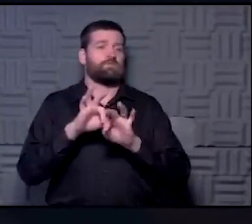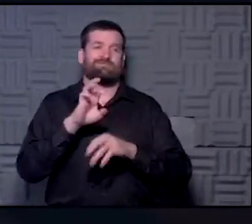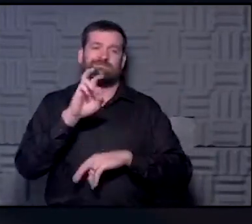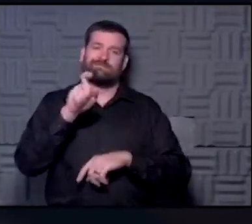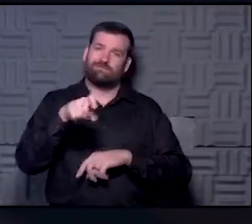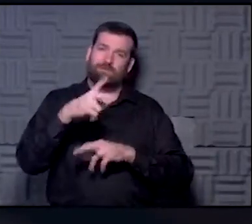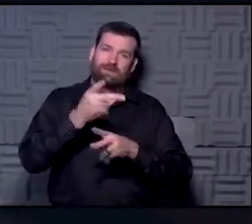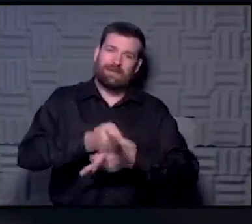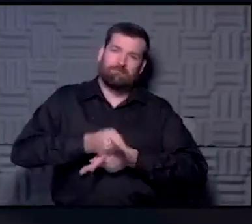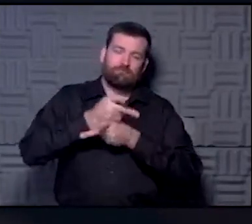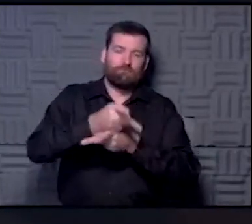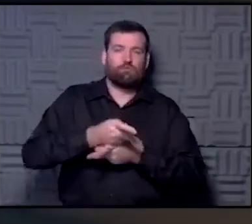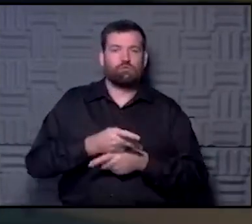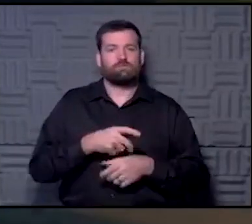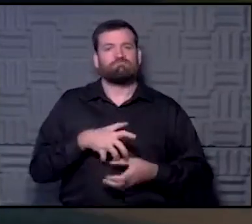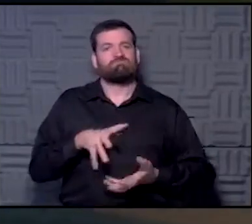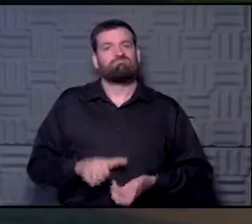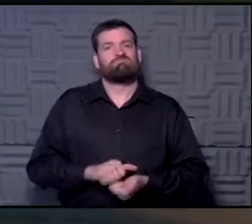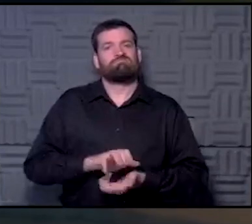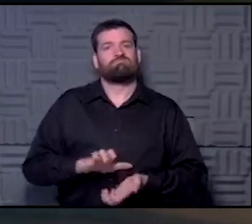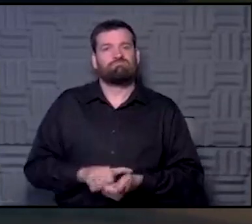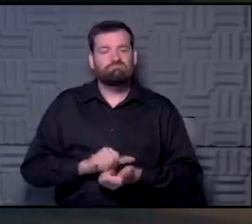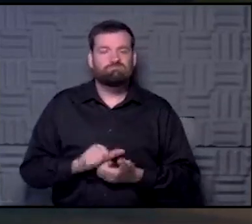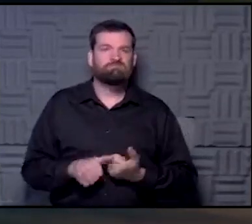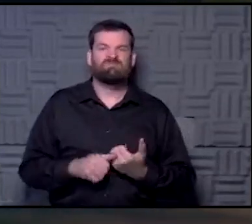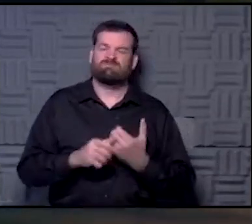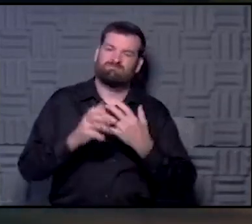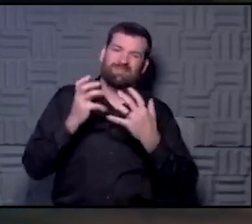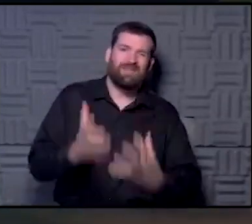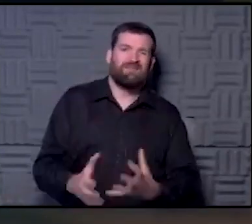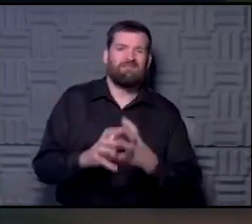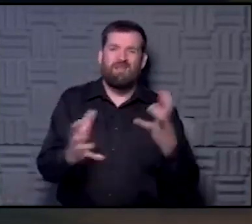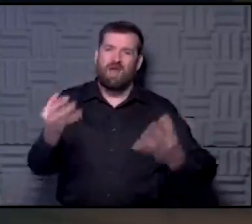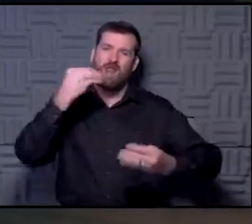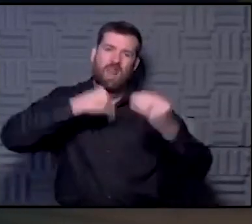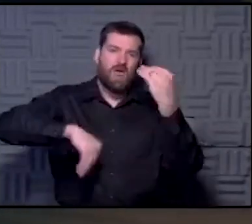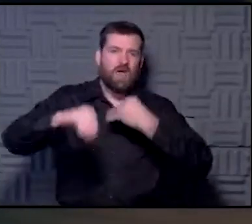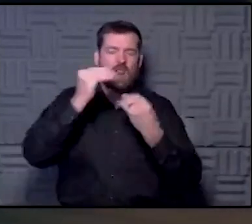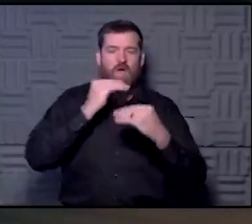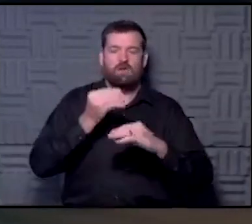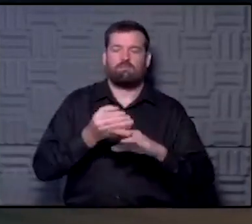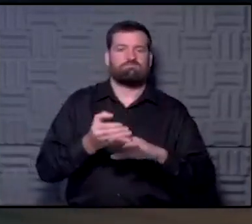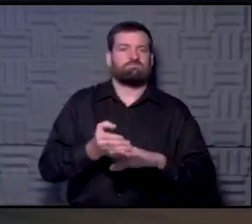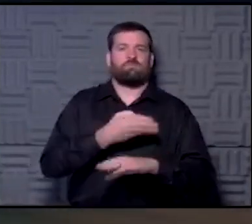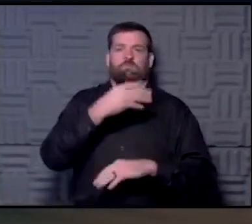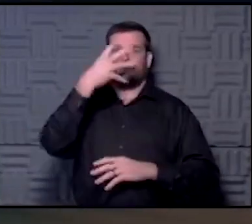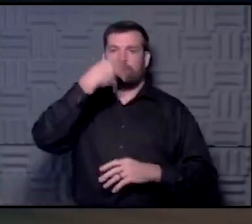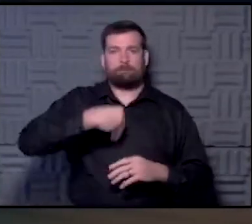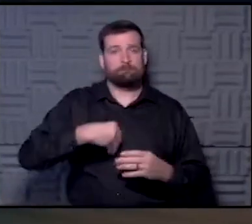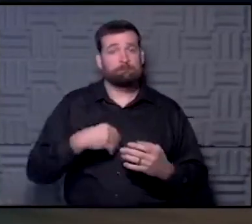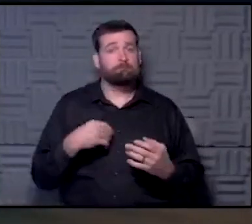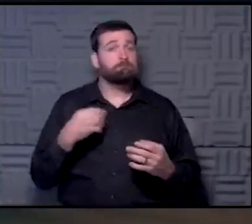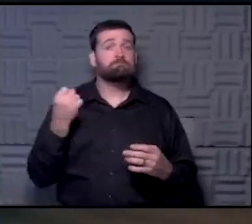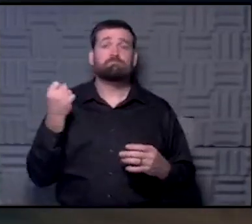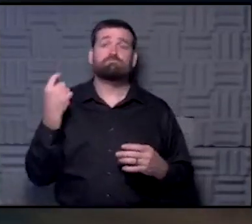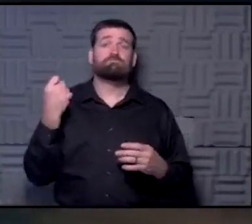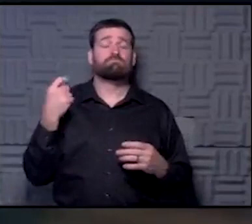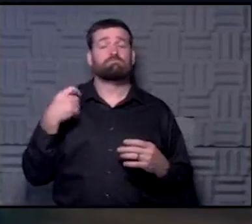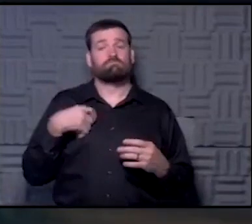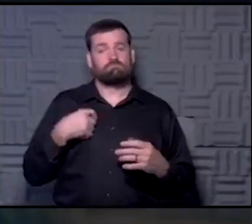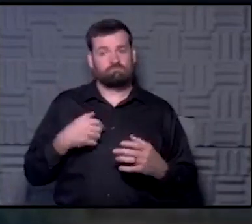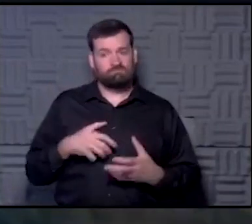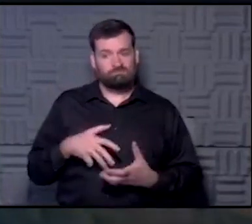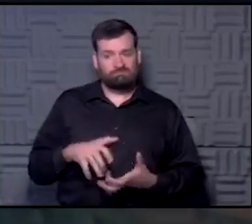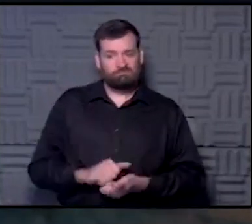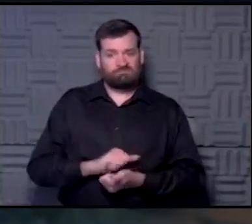with digestion, having heavy meals before we go to sleep, because we are, digestion